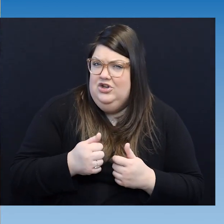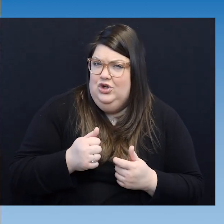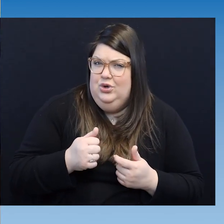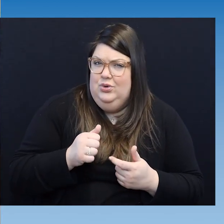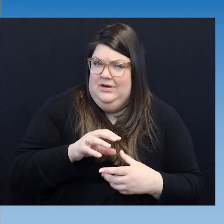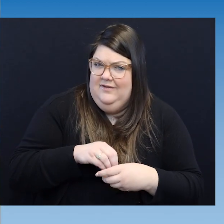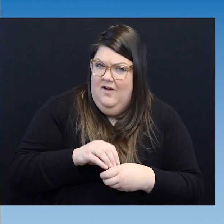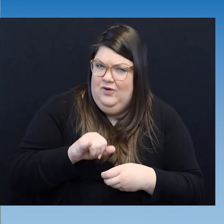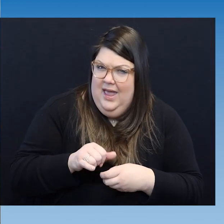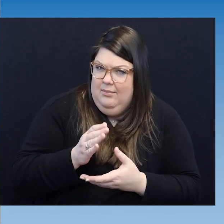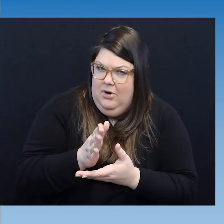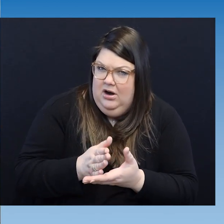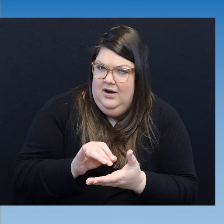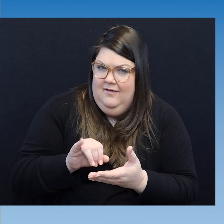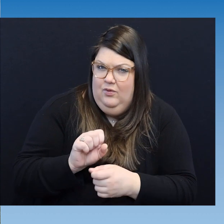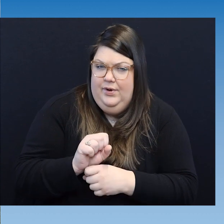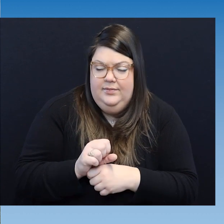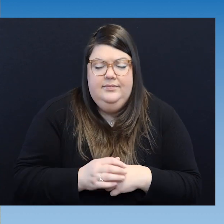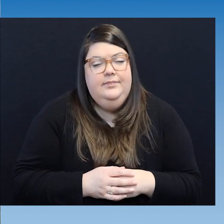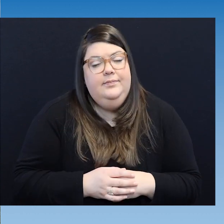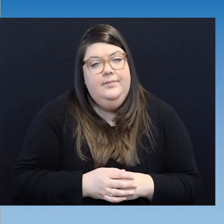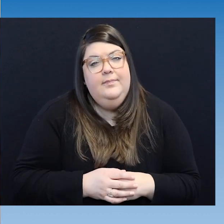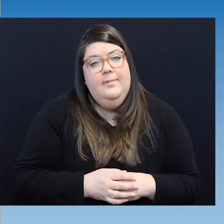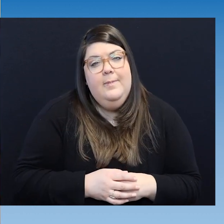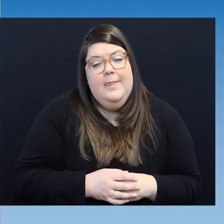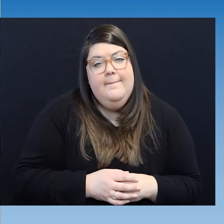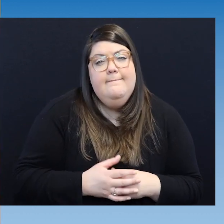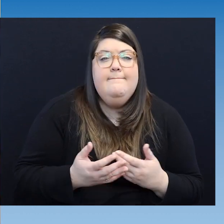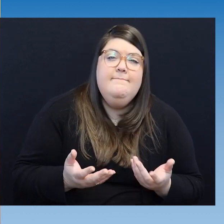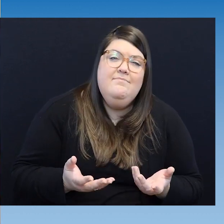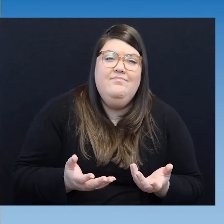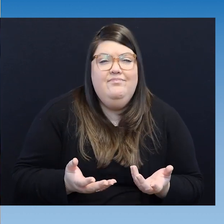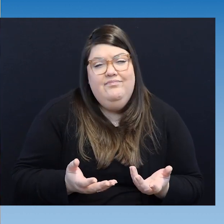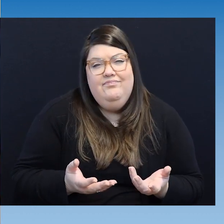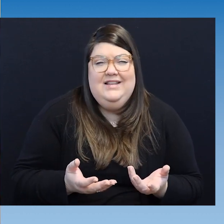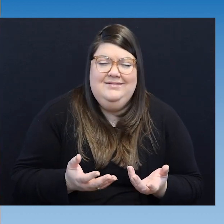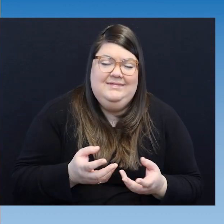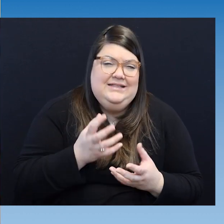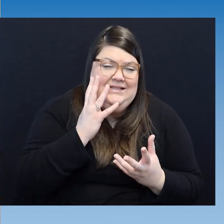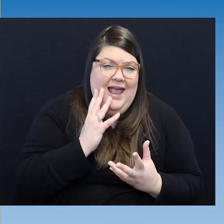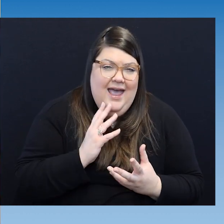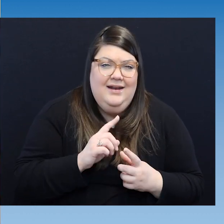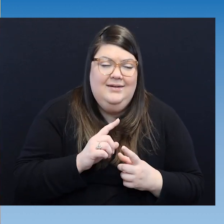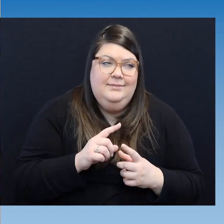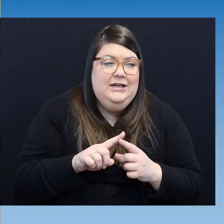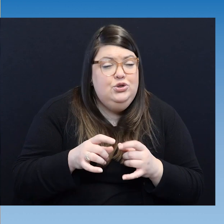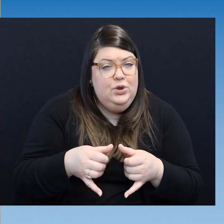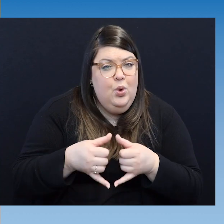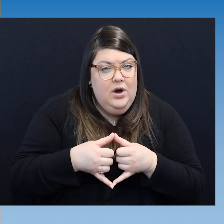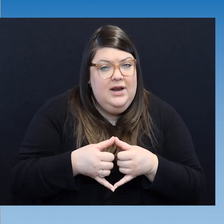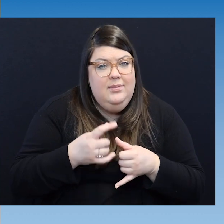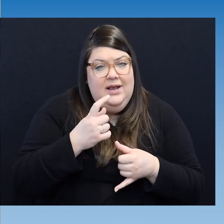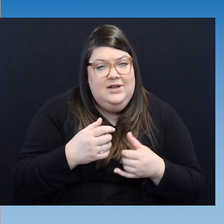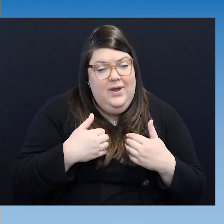particular slice of this work? It's kind of hard, kind of sad, but rewarding, because you have